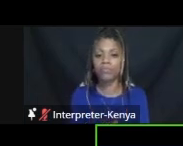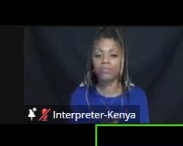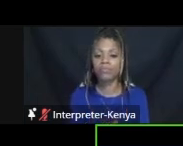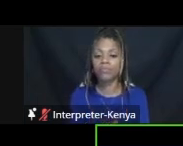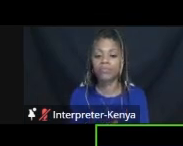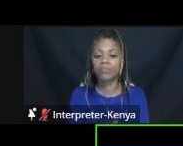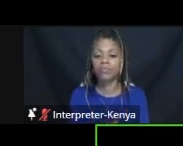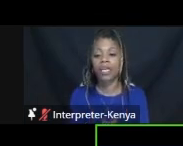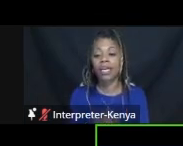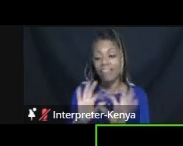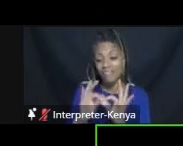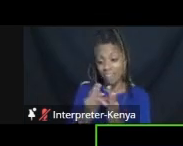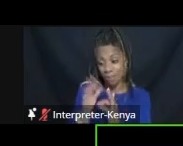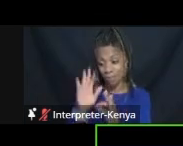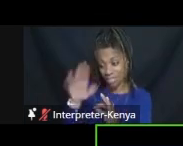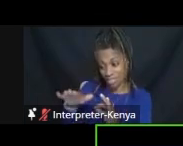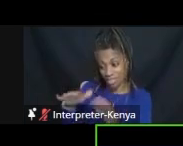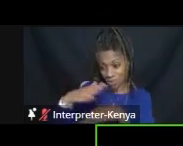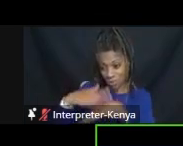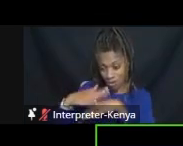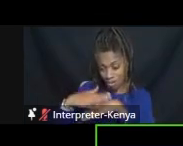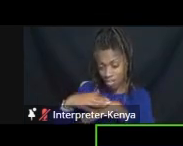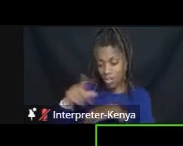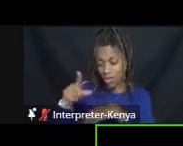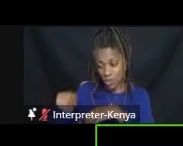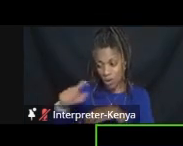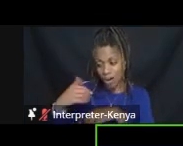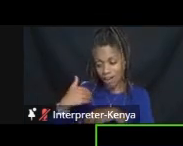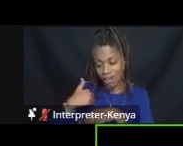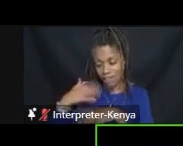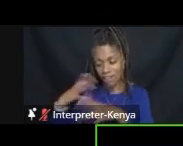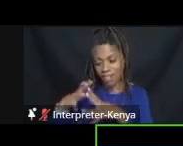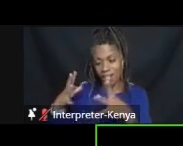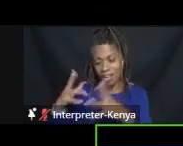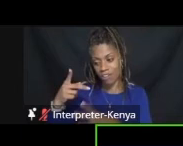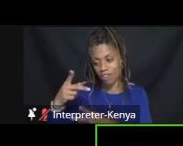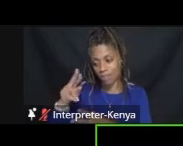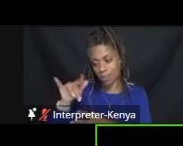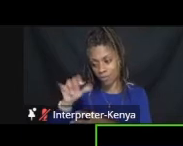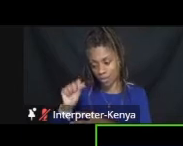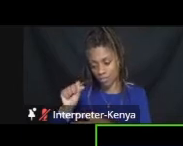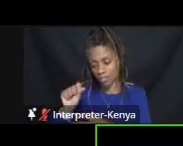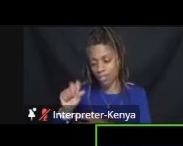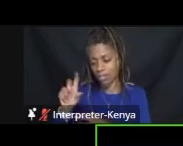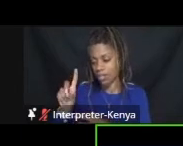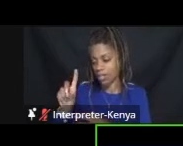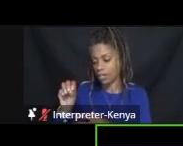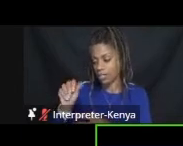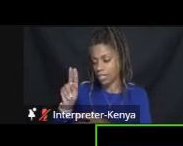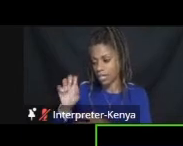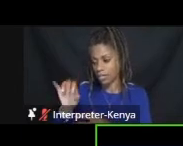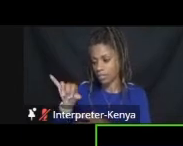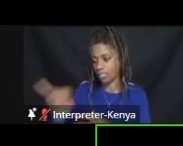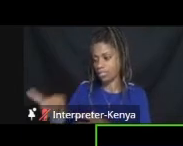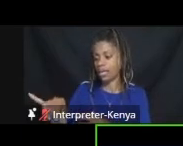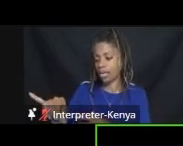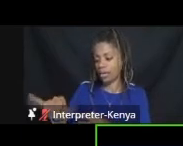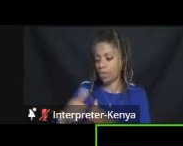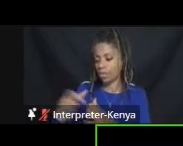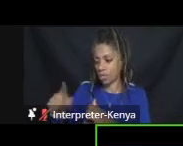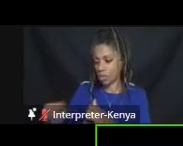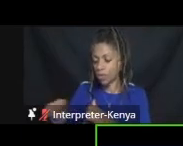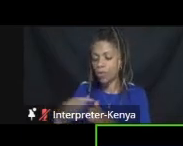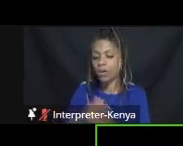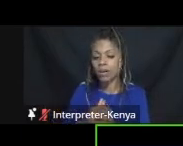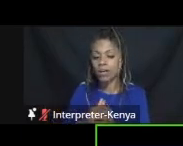of profiles. And so you're going to have some big work to be doing today. Donnie's going to stay with you as a team through these 2 rounds